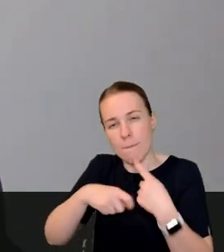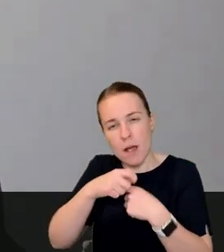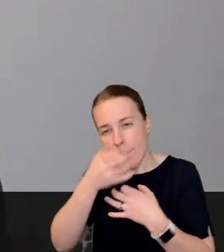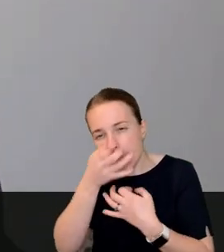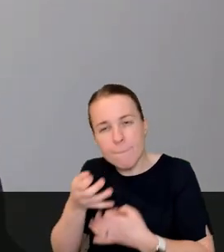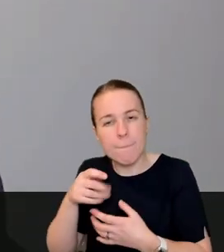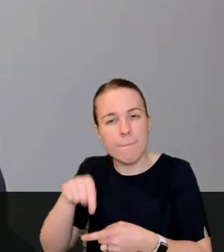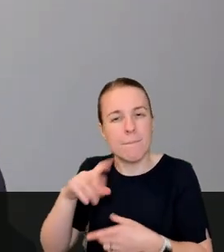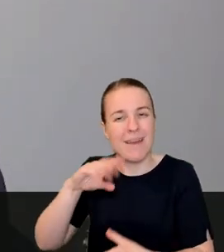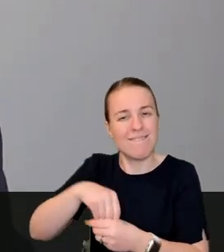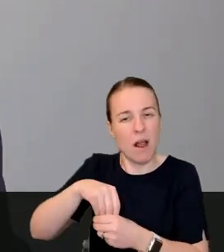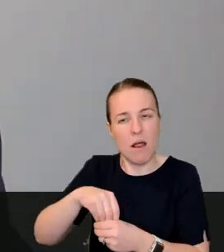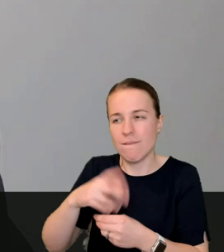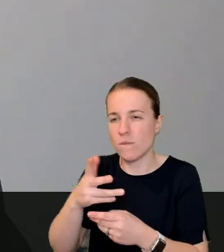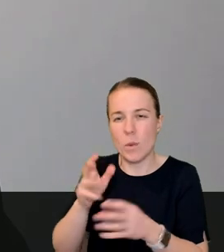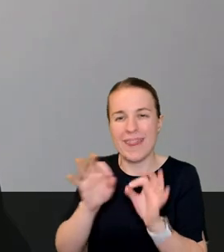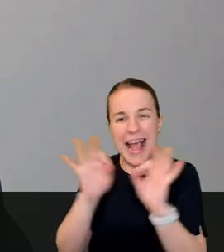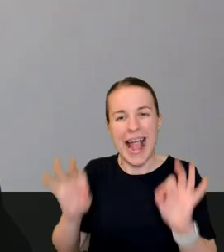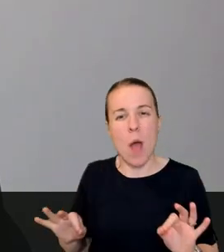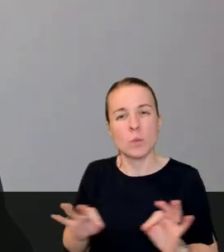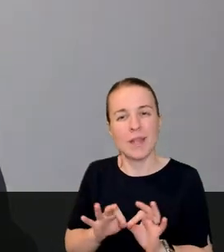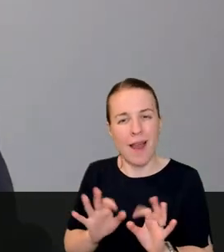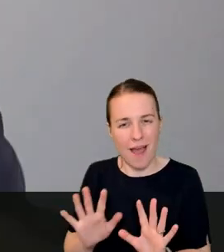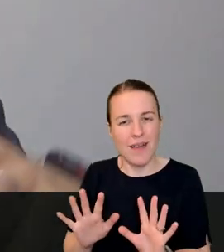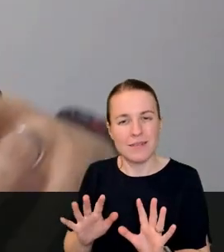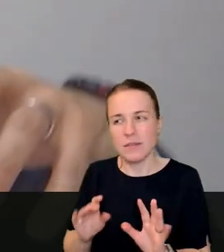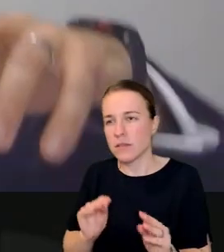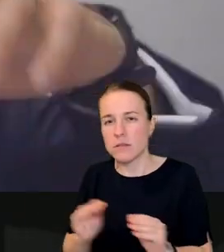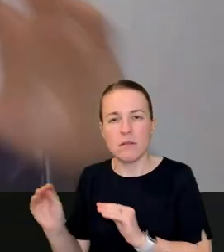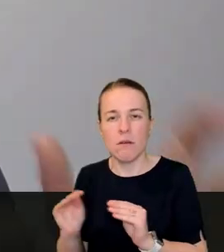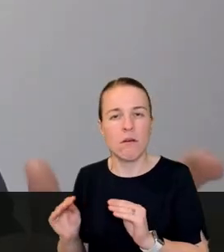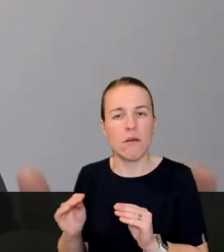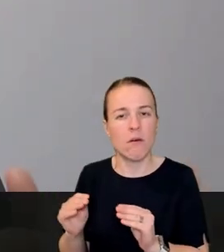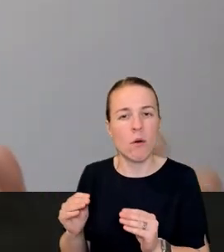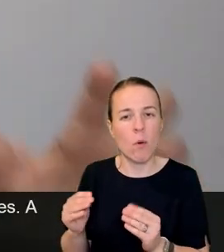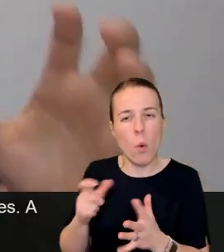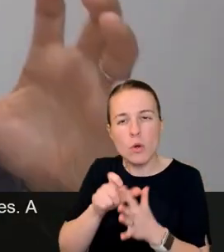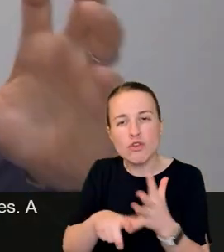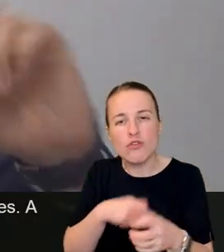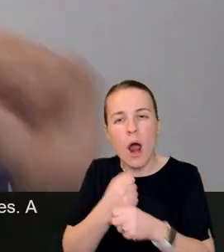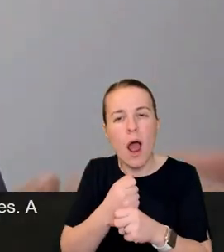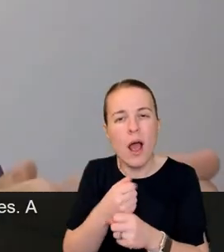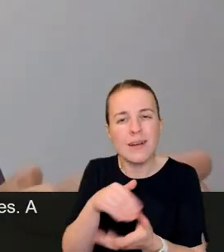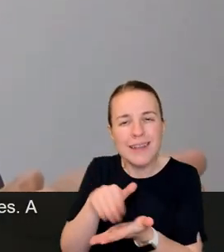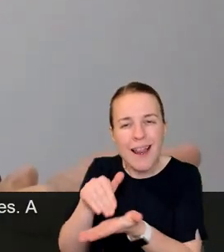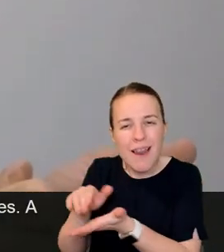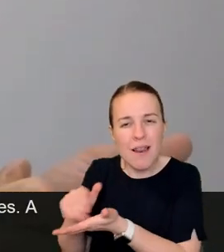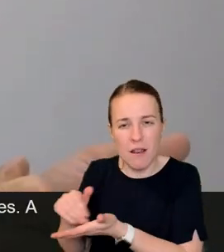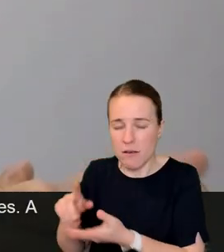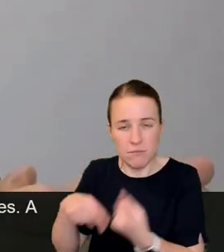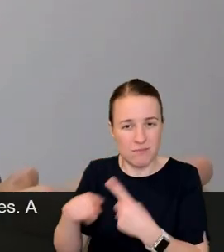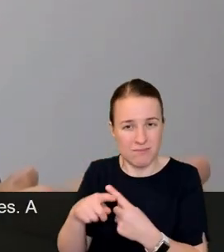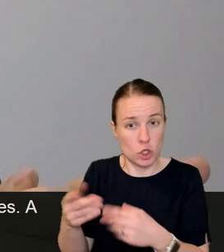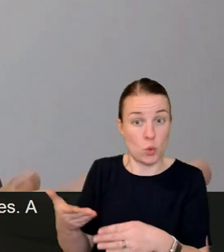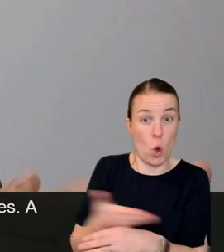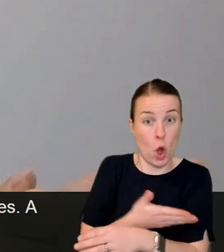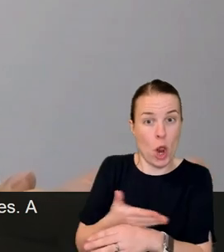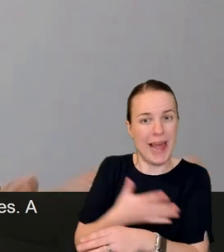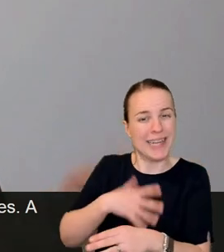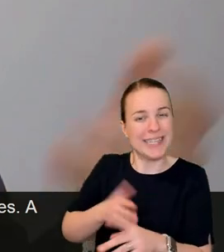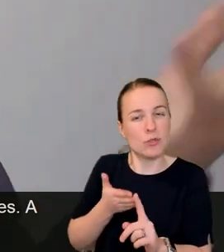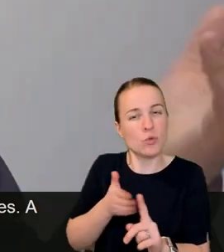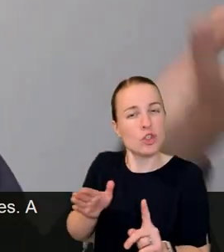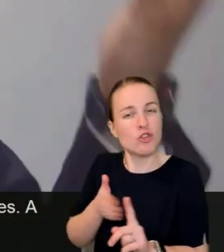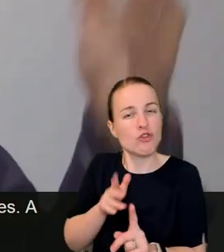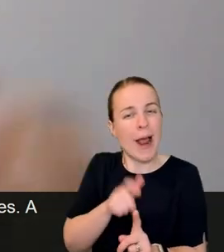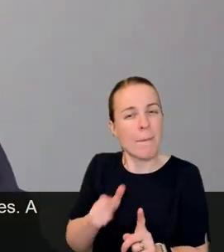lot of it is registered organized drug dealing. And so you've got to try and, at an early stage, distract people from getting involved in destructive